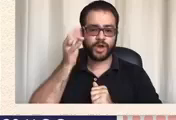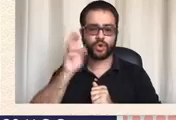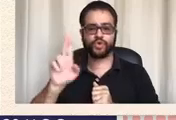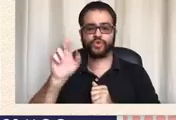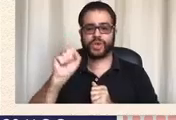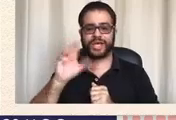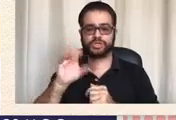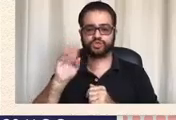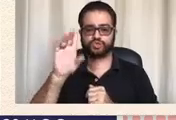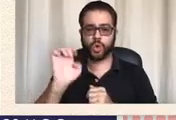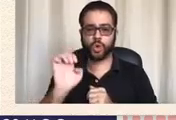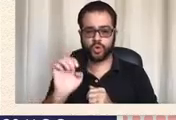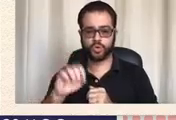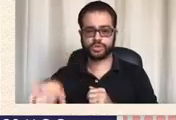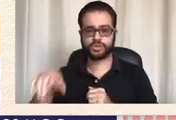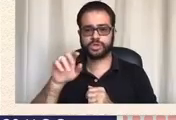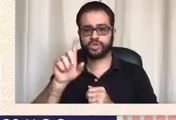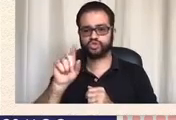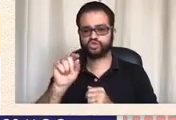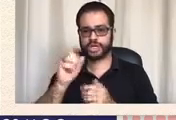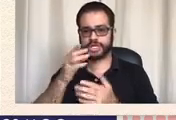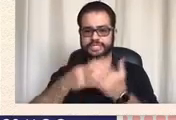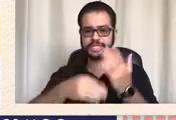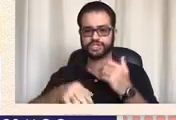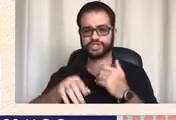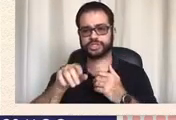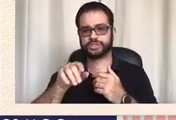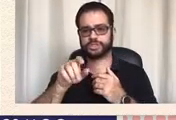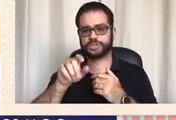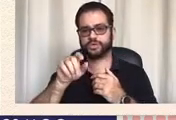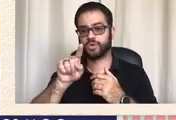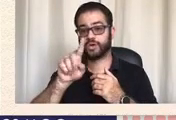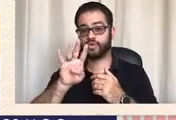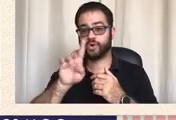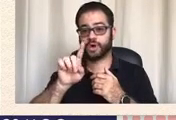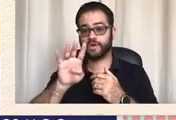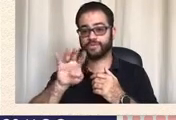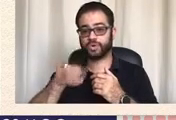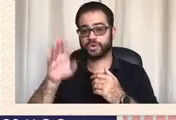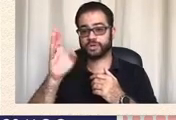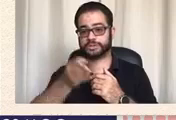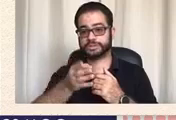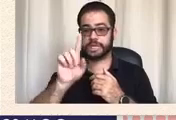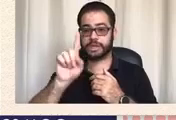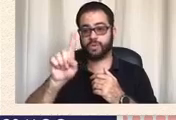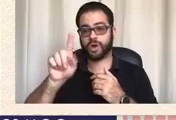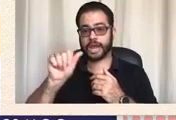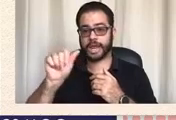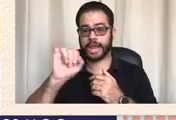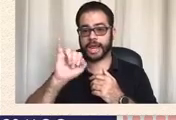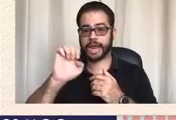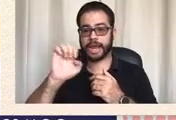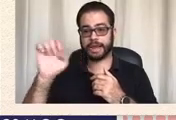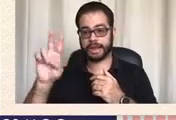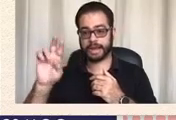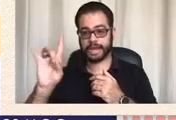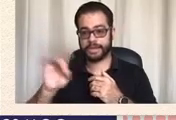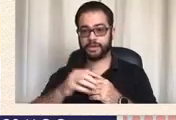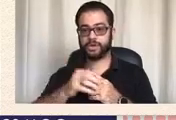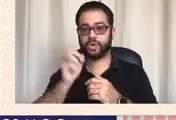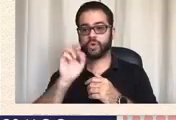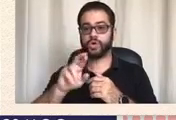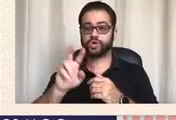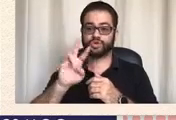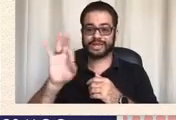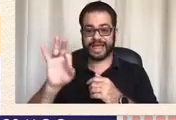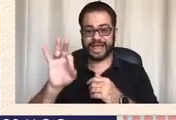section 414 D1 AI 8 or 29 USC section